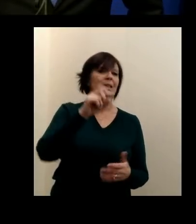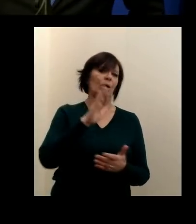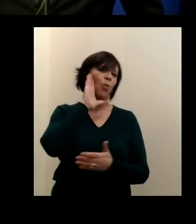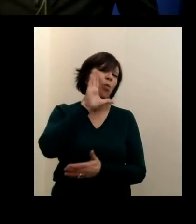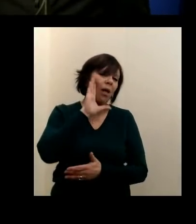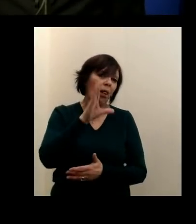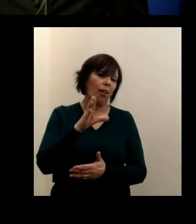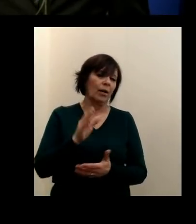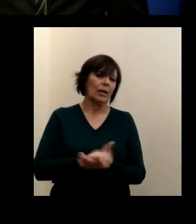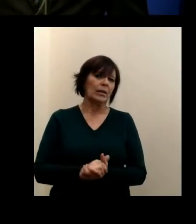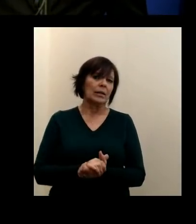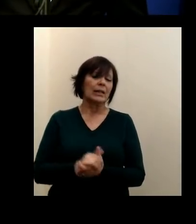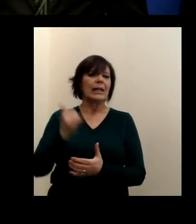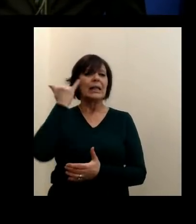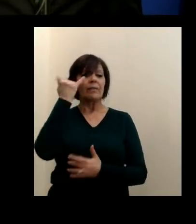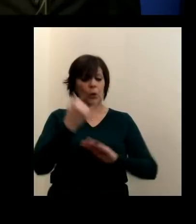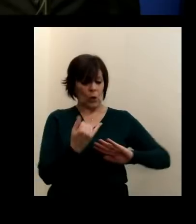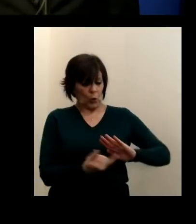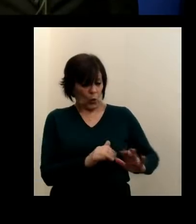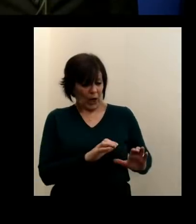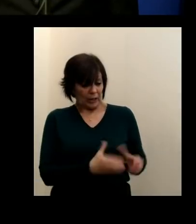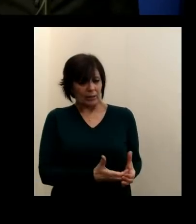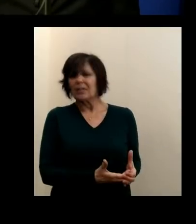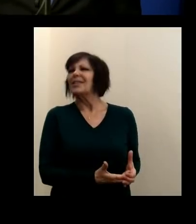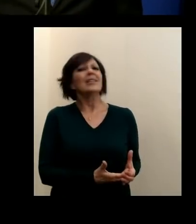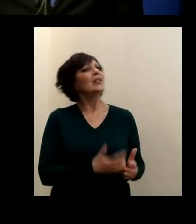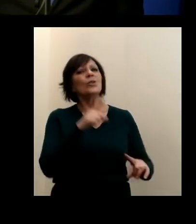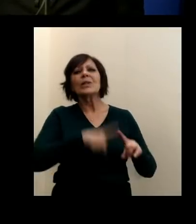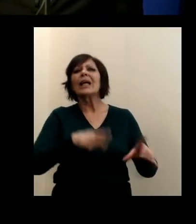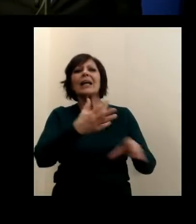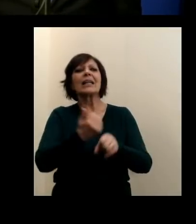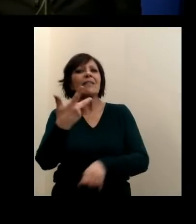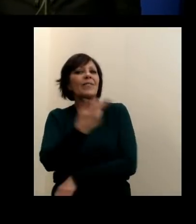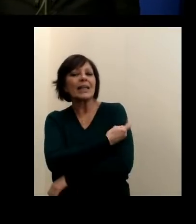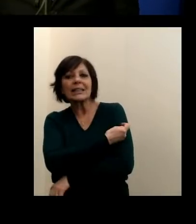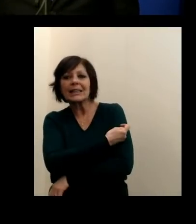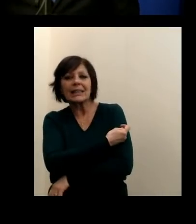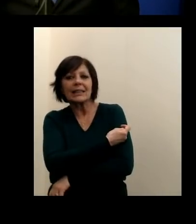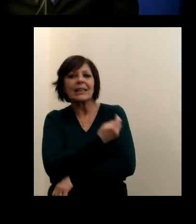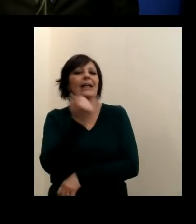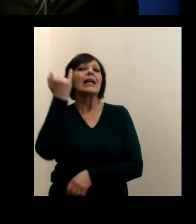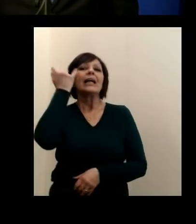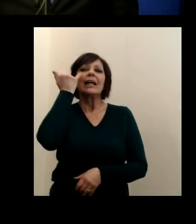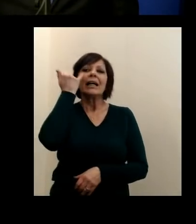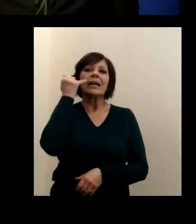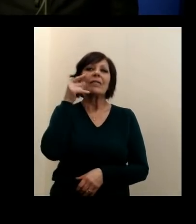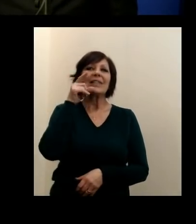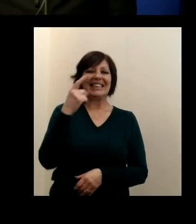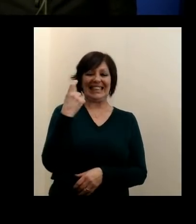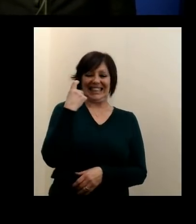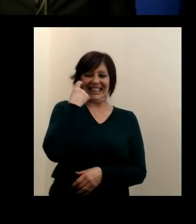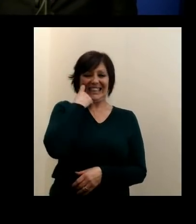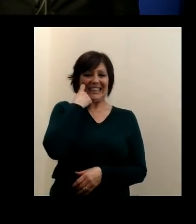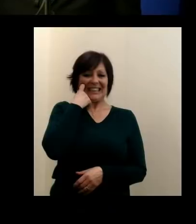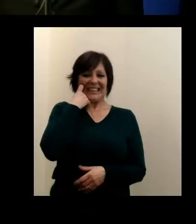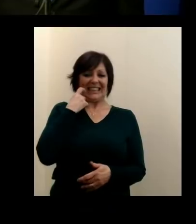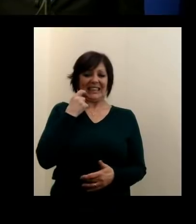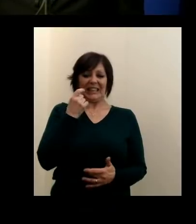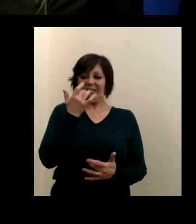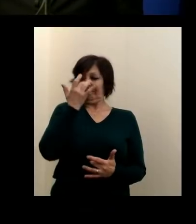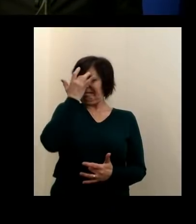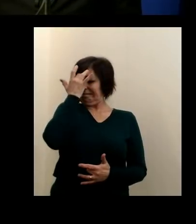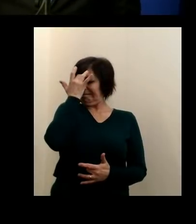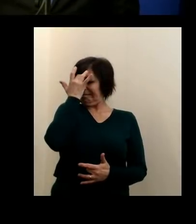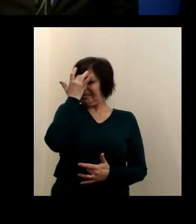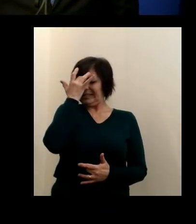or isolation, you are not eligible to receive the vaccine. If you just came off of COVID-19 and it's been less